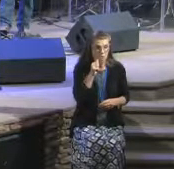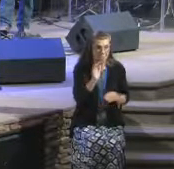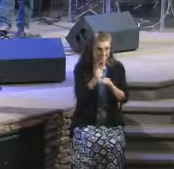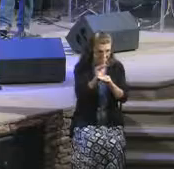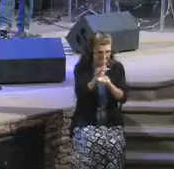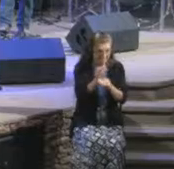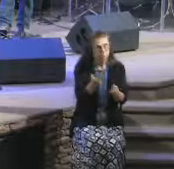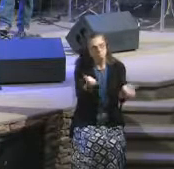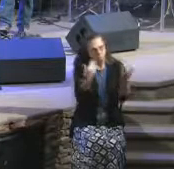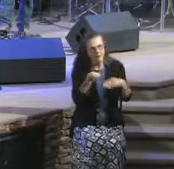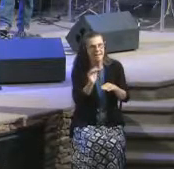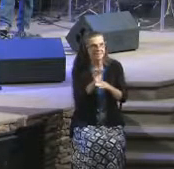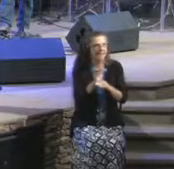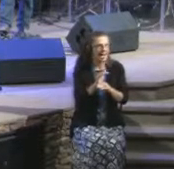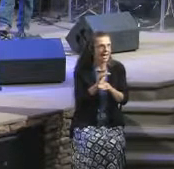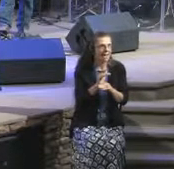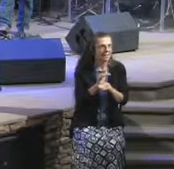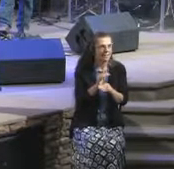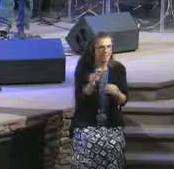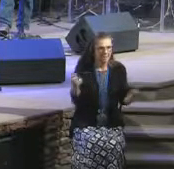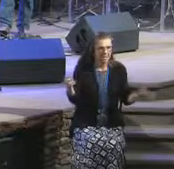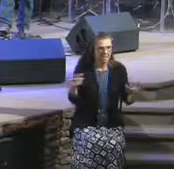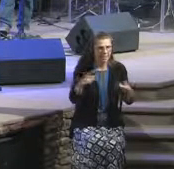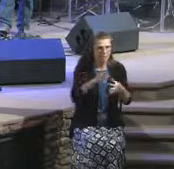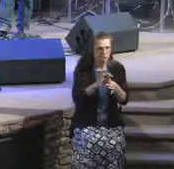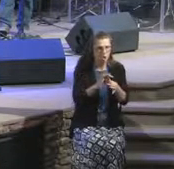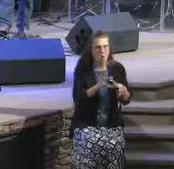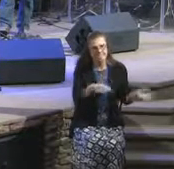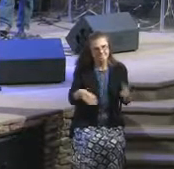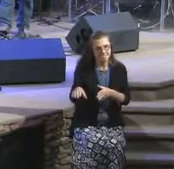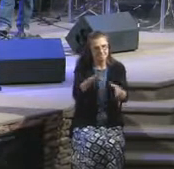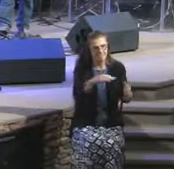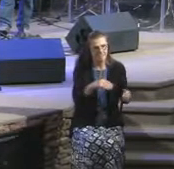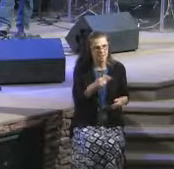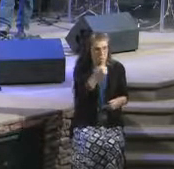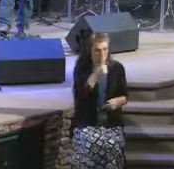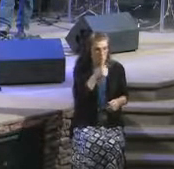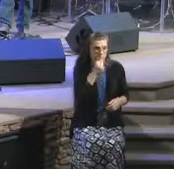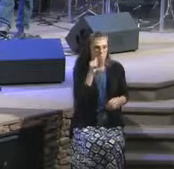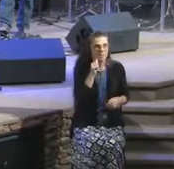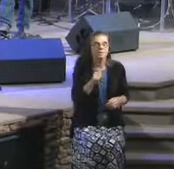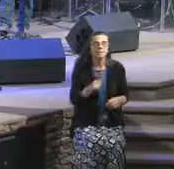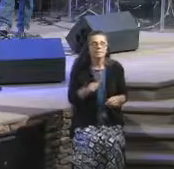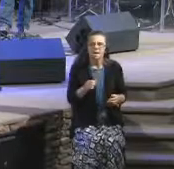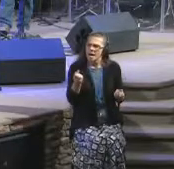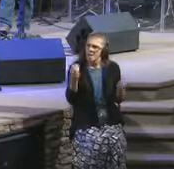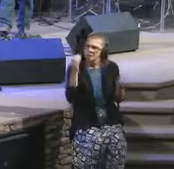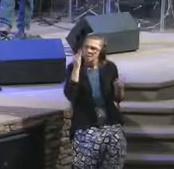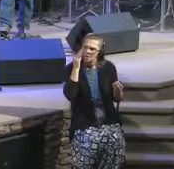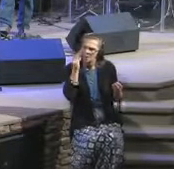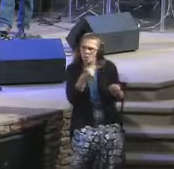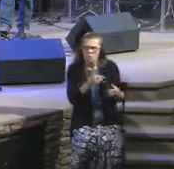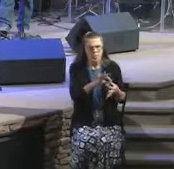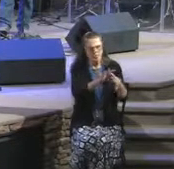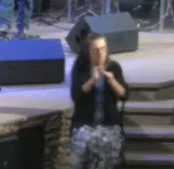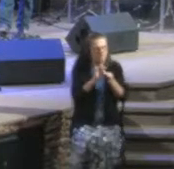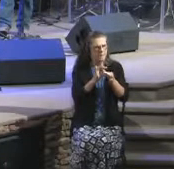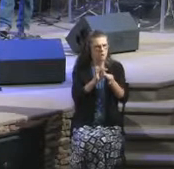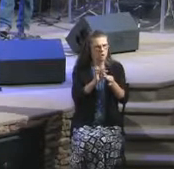to service this evening, please, and join in that very special service. Let me know that we commune with the